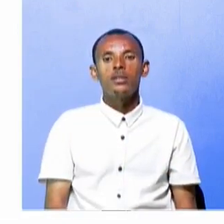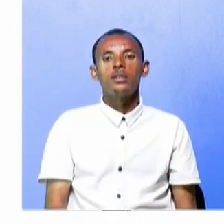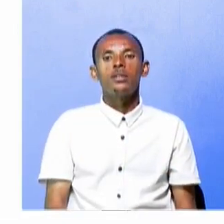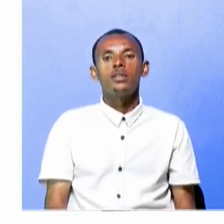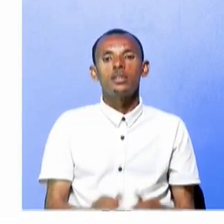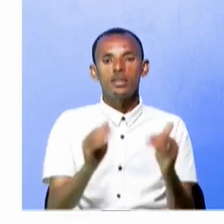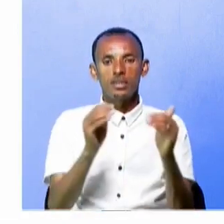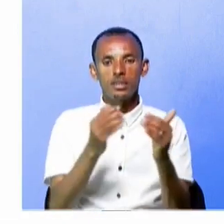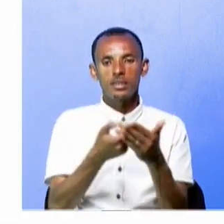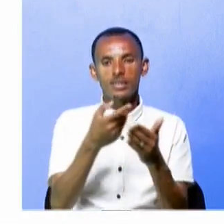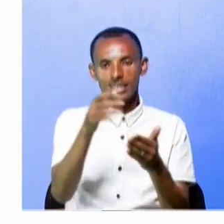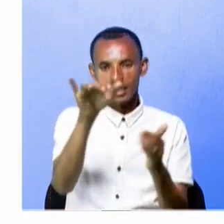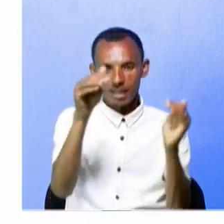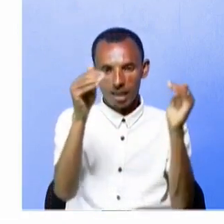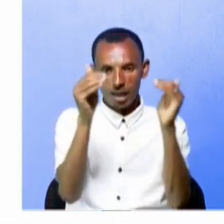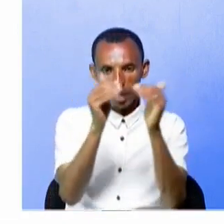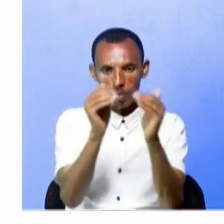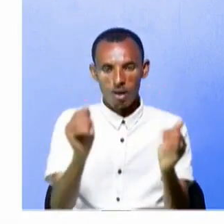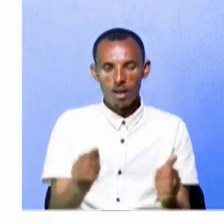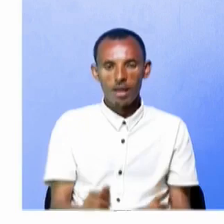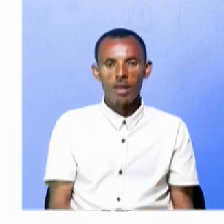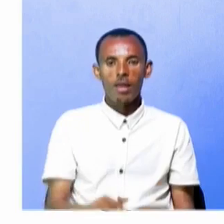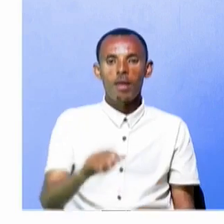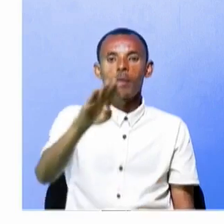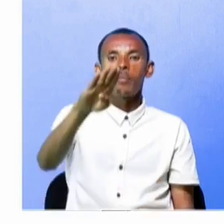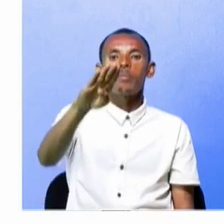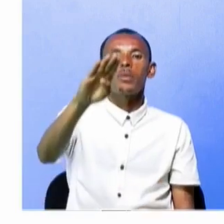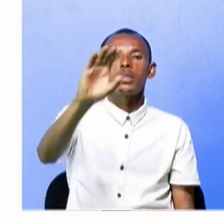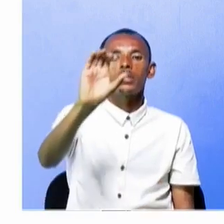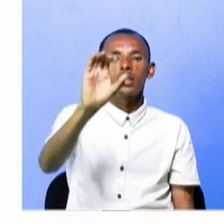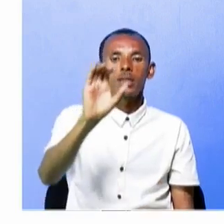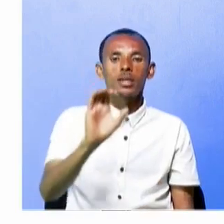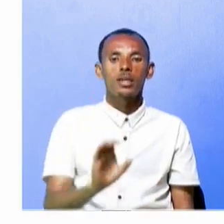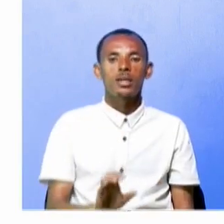this is the same as BC